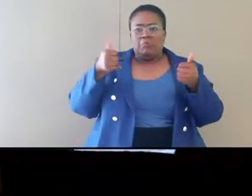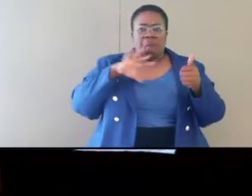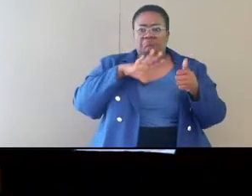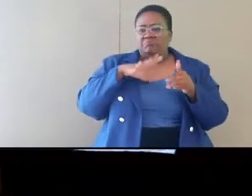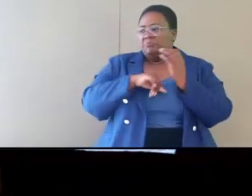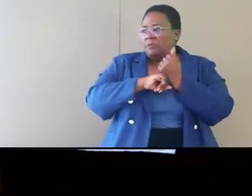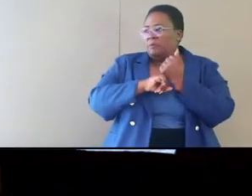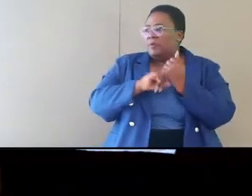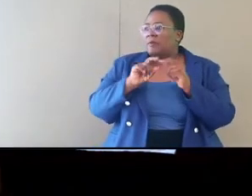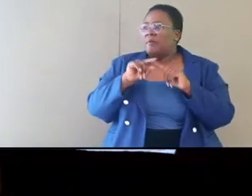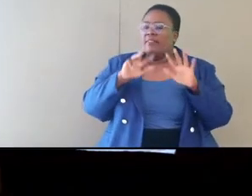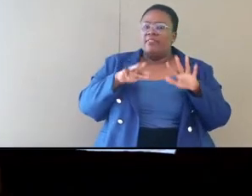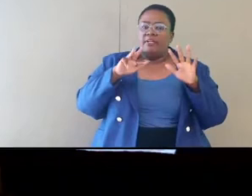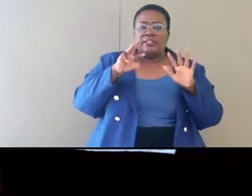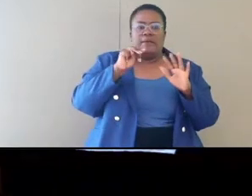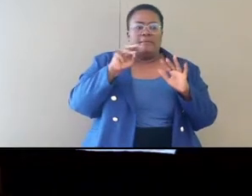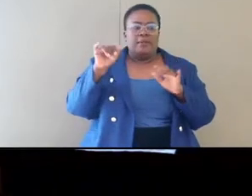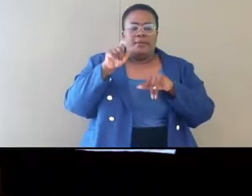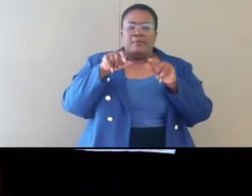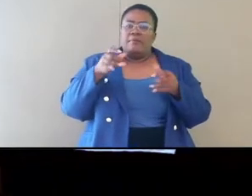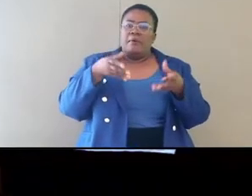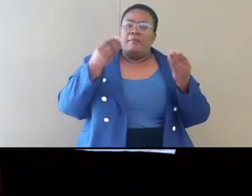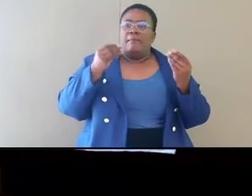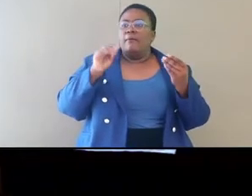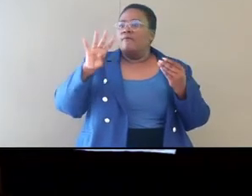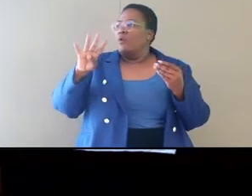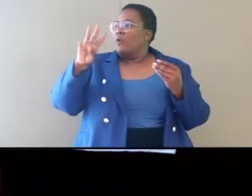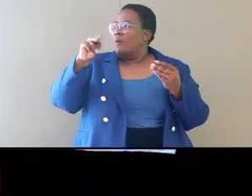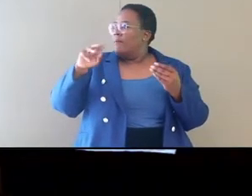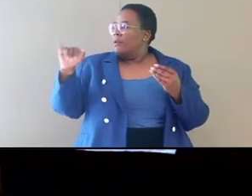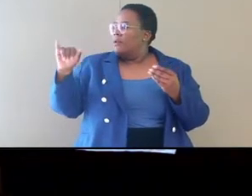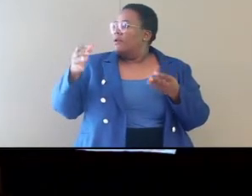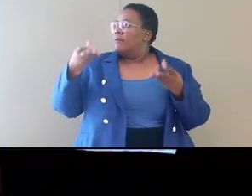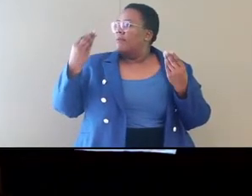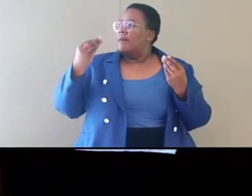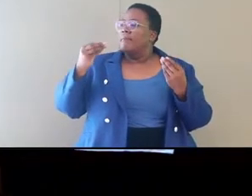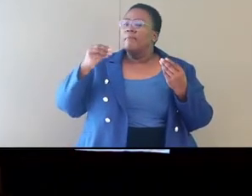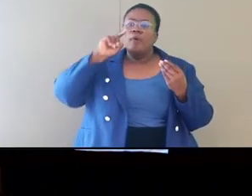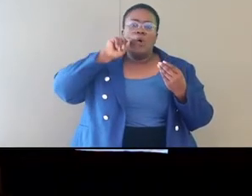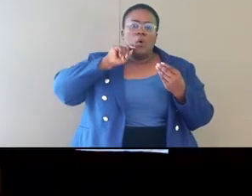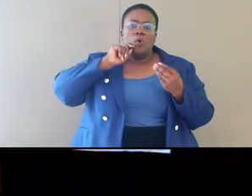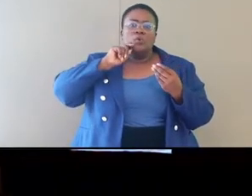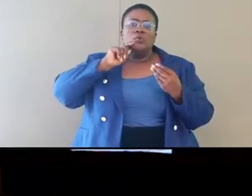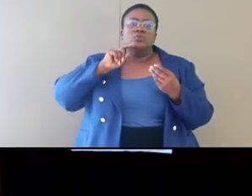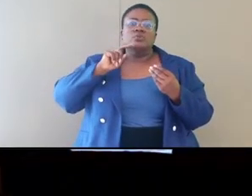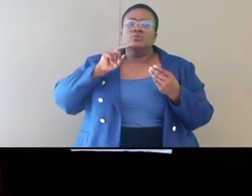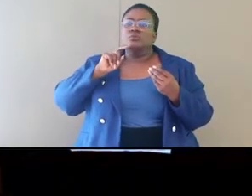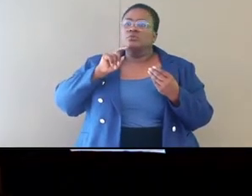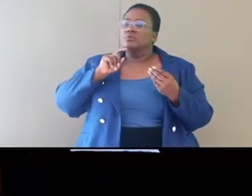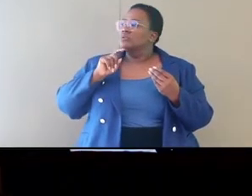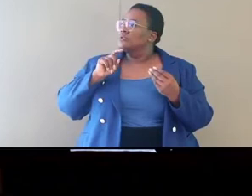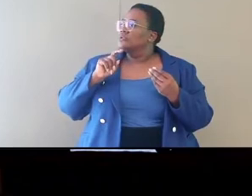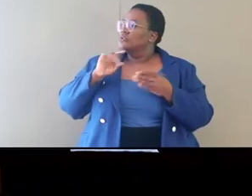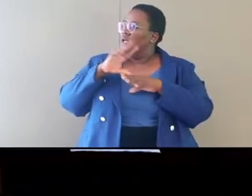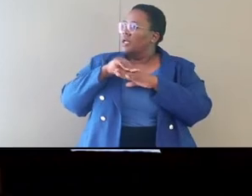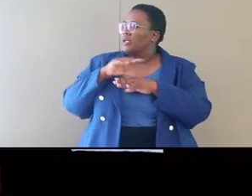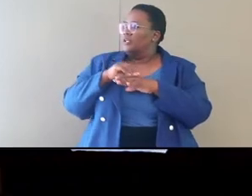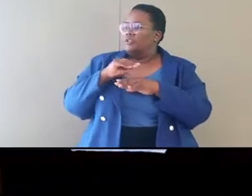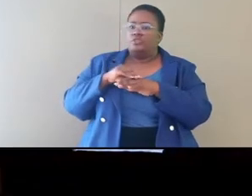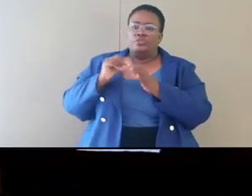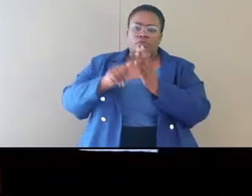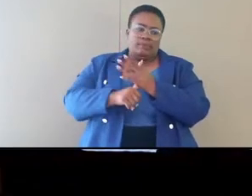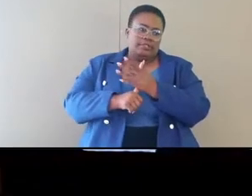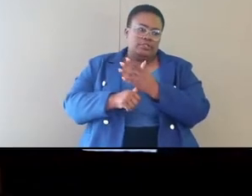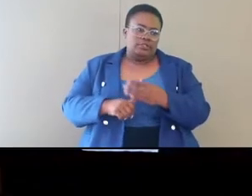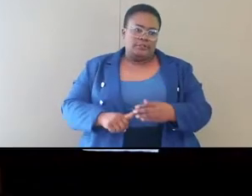million children get the child support grant, 4 million adults get the old age pension, and the budget for the old age grant is higher than the total budget